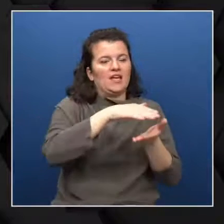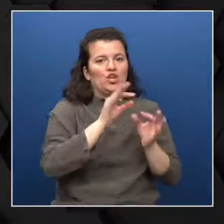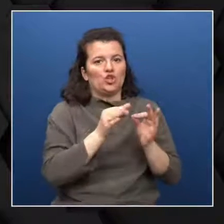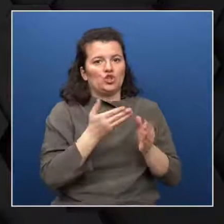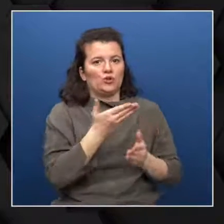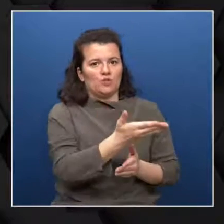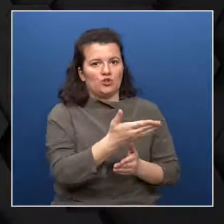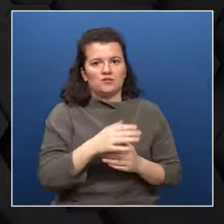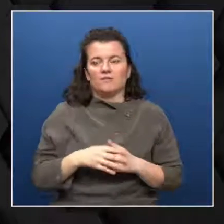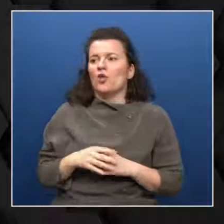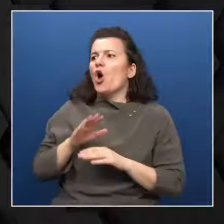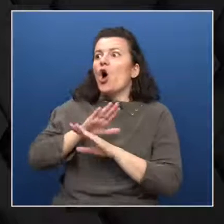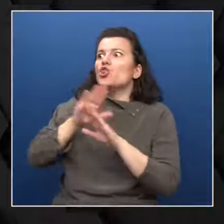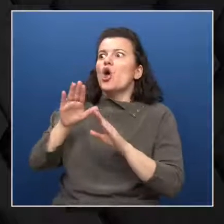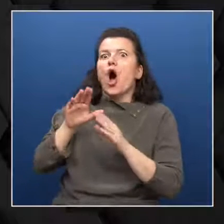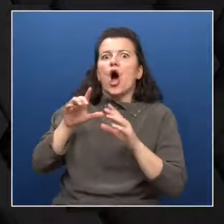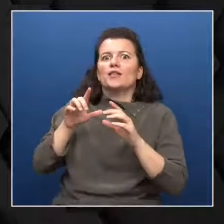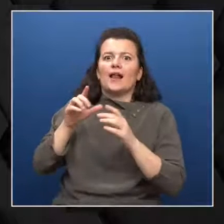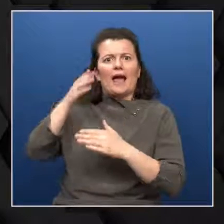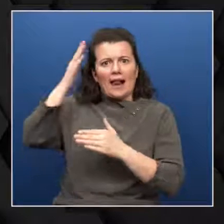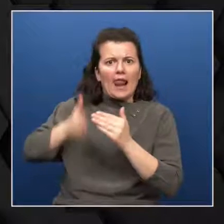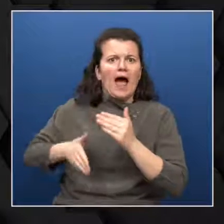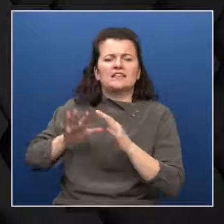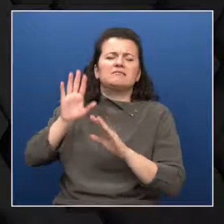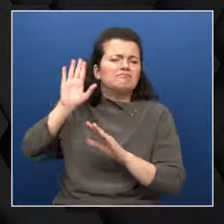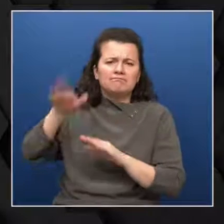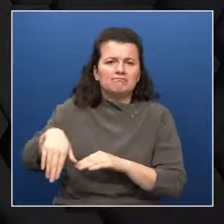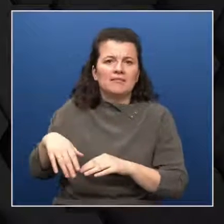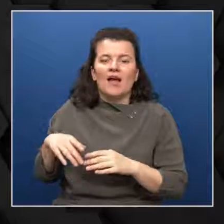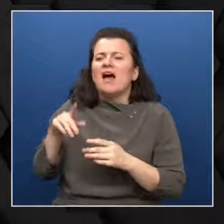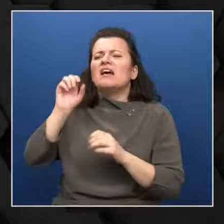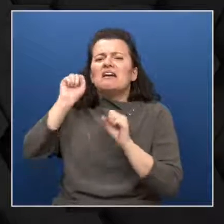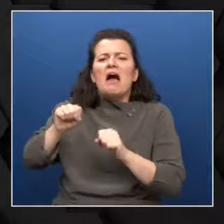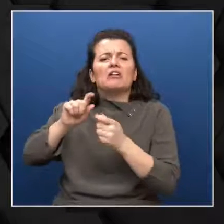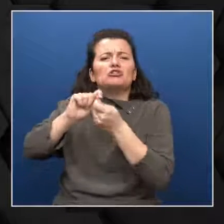to remember the whole presentation and it's like, okay, you changed that slide.